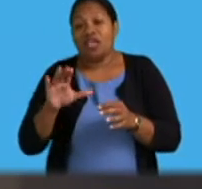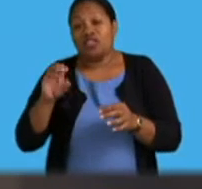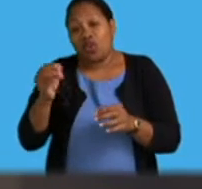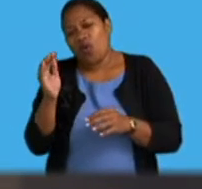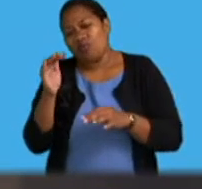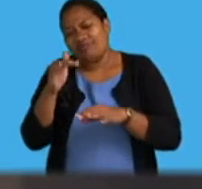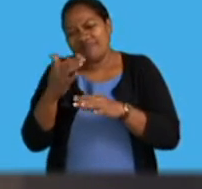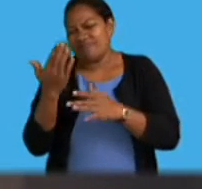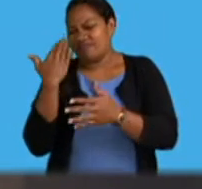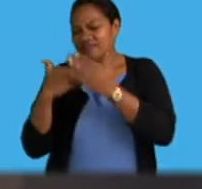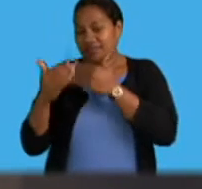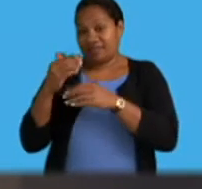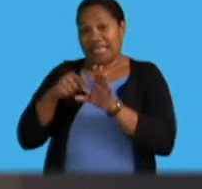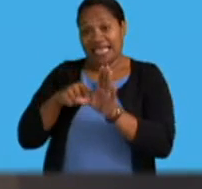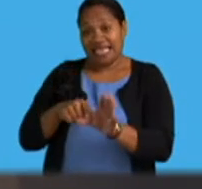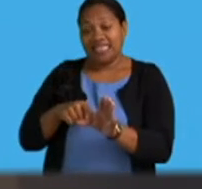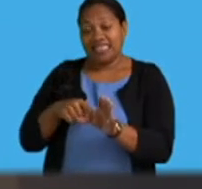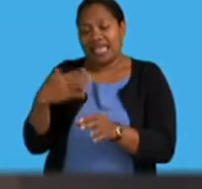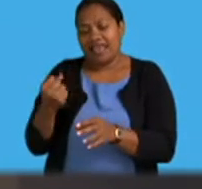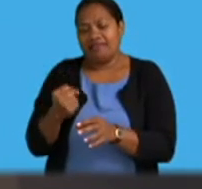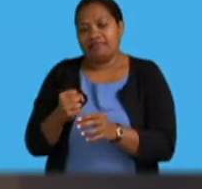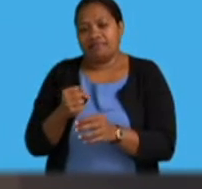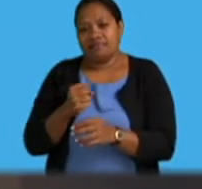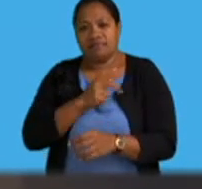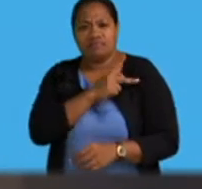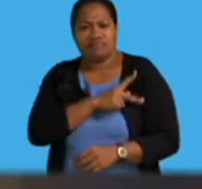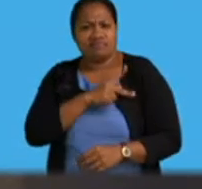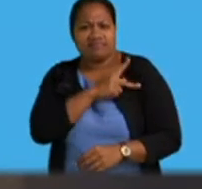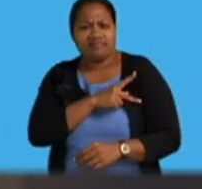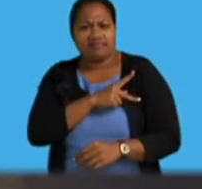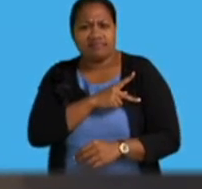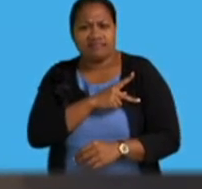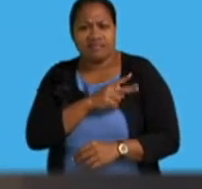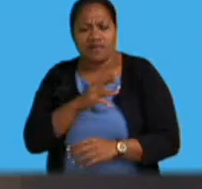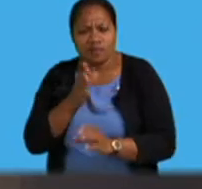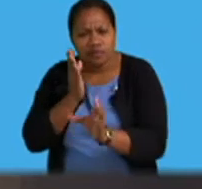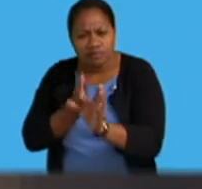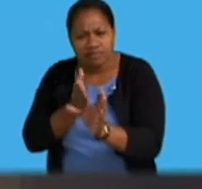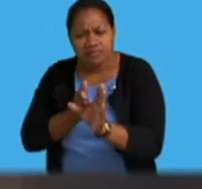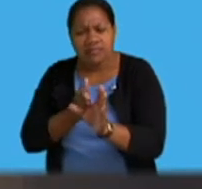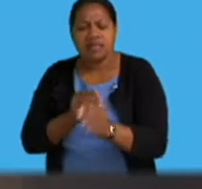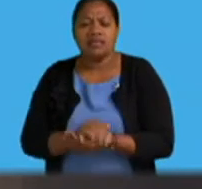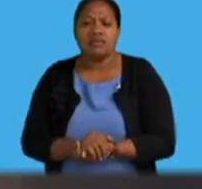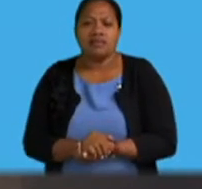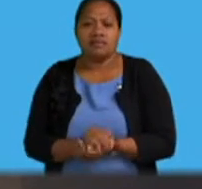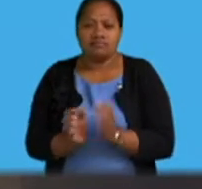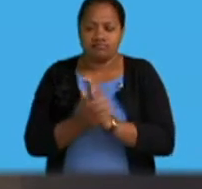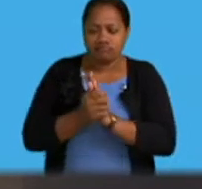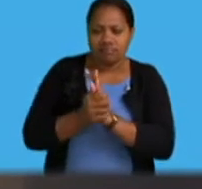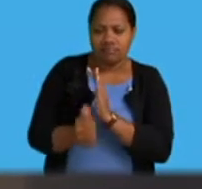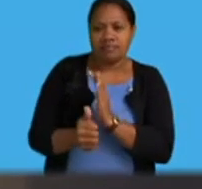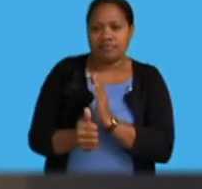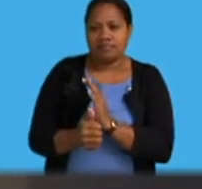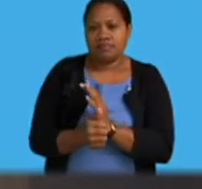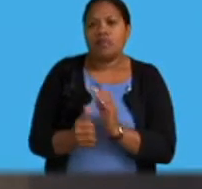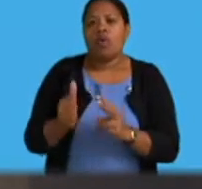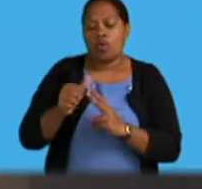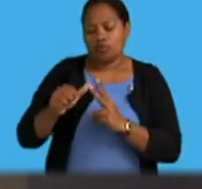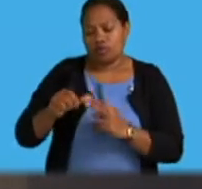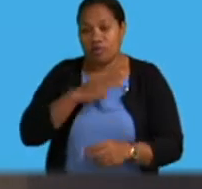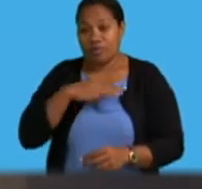has also engaged psychological specialists from the private sector and also the Ministry of